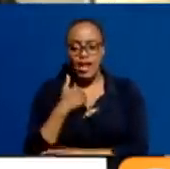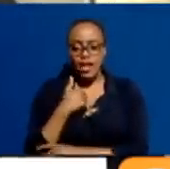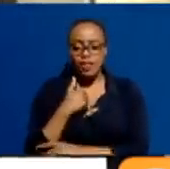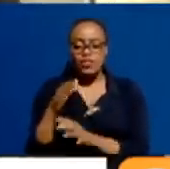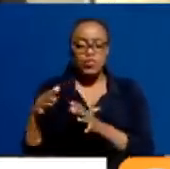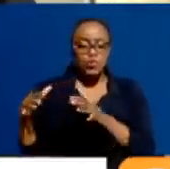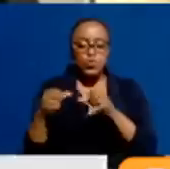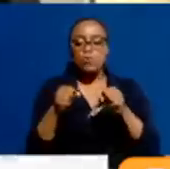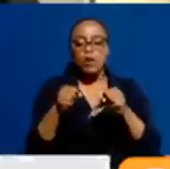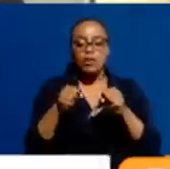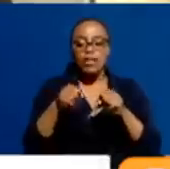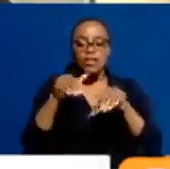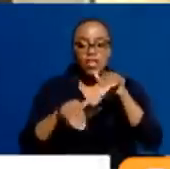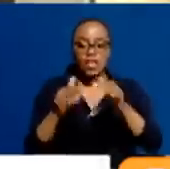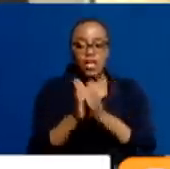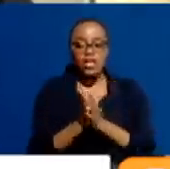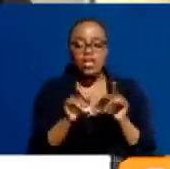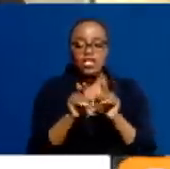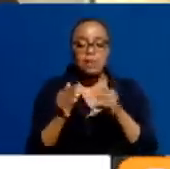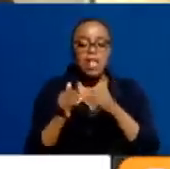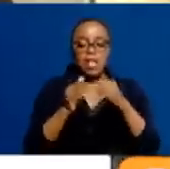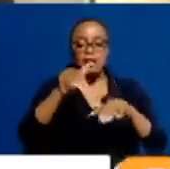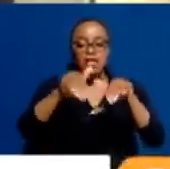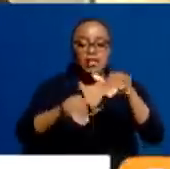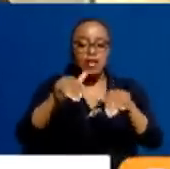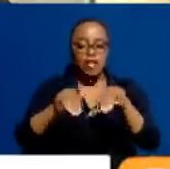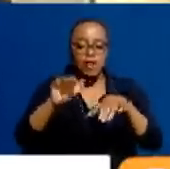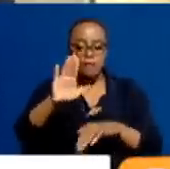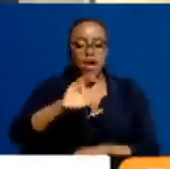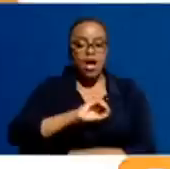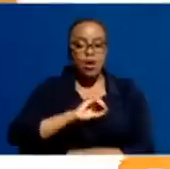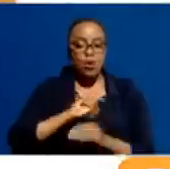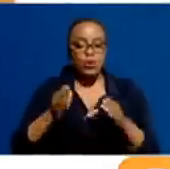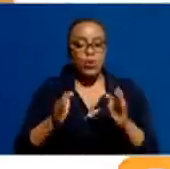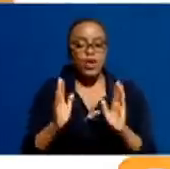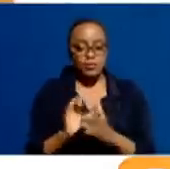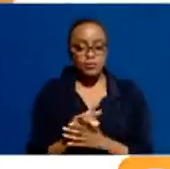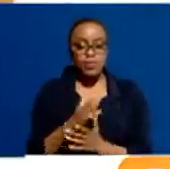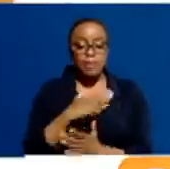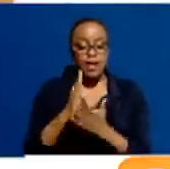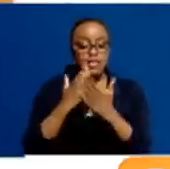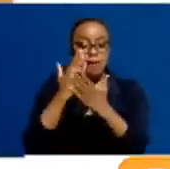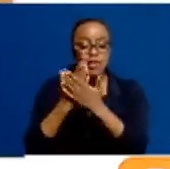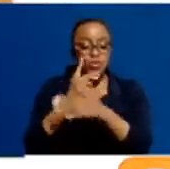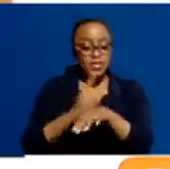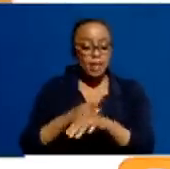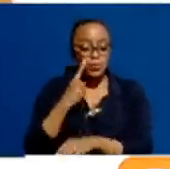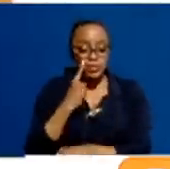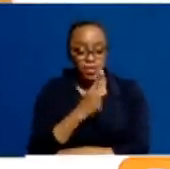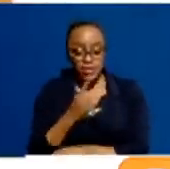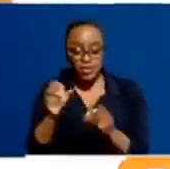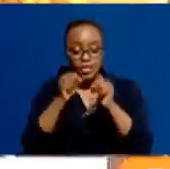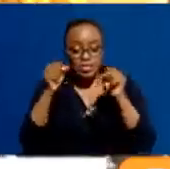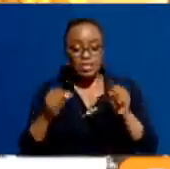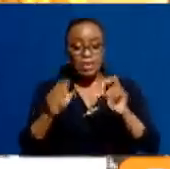grab the election and to run the election on his own. It is my submission that when you look at the